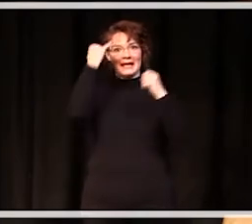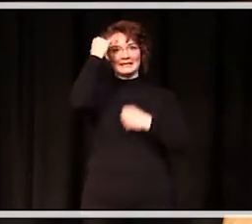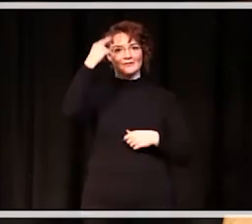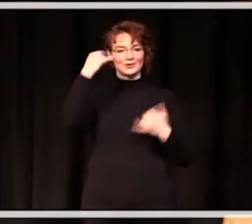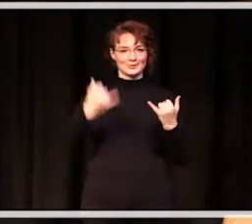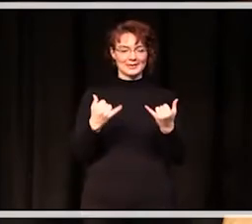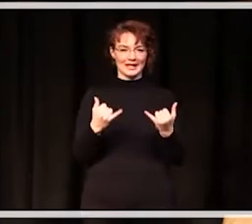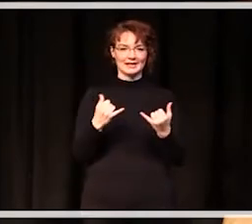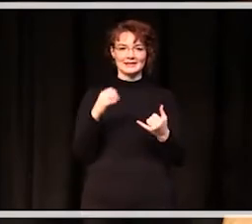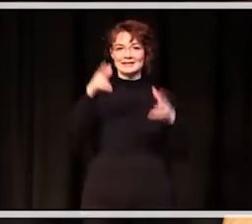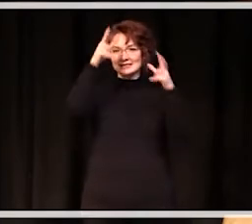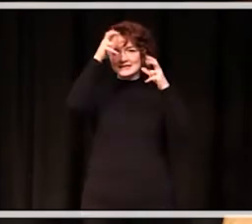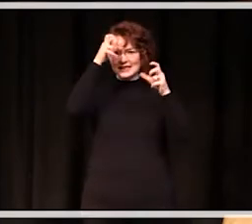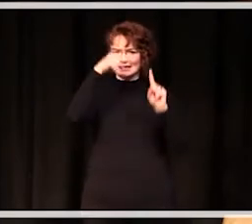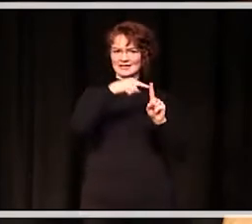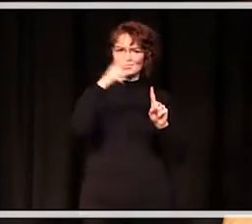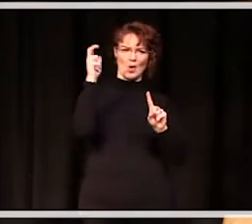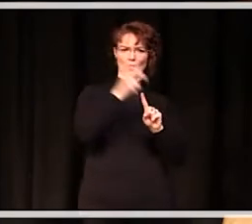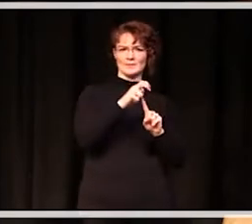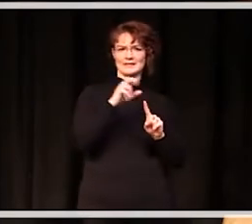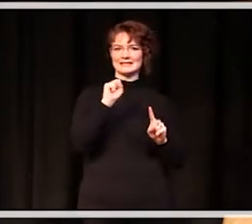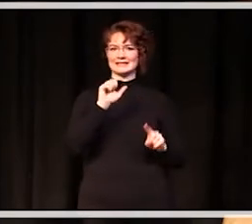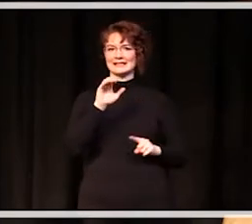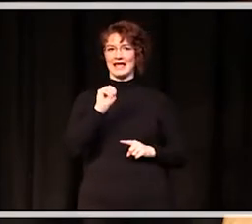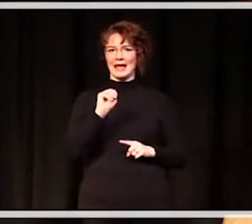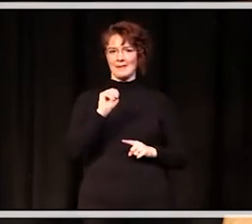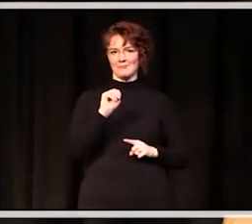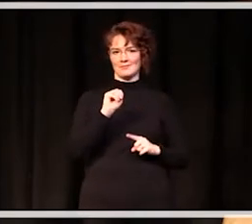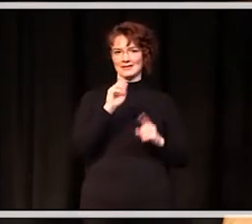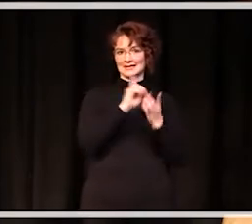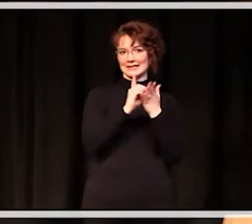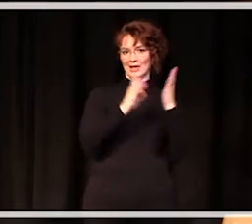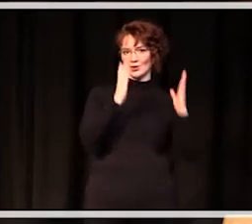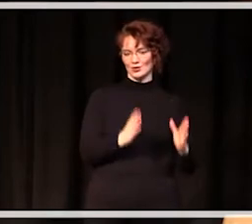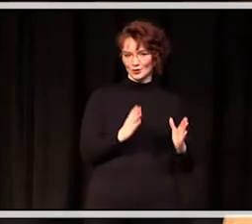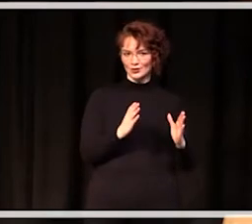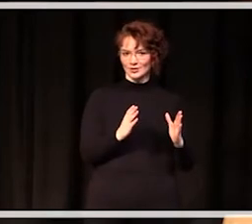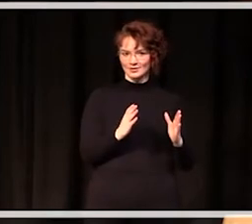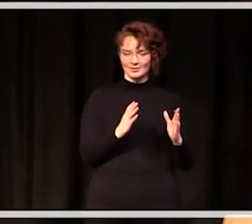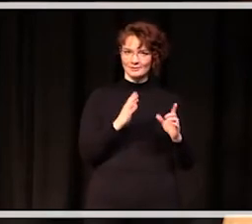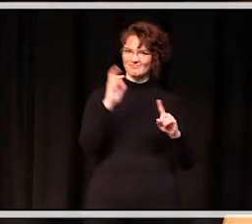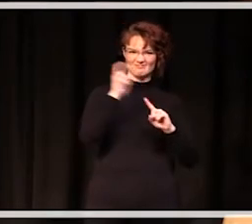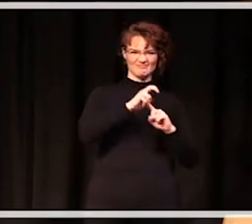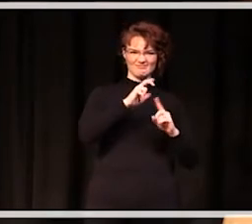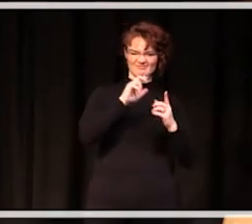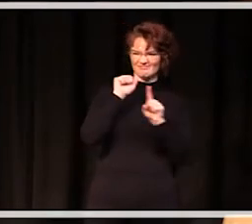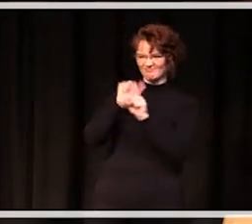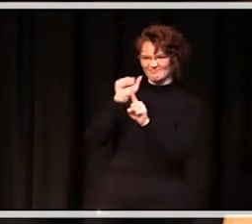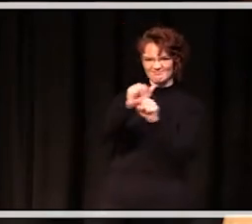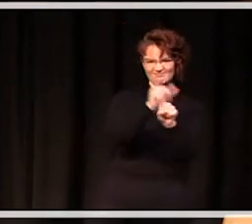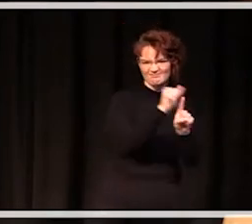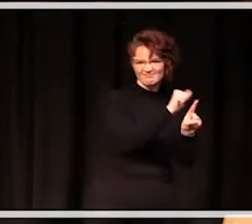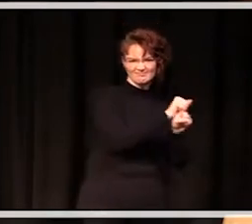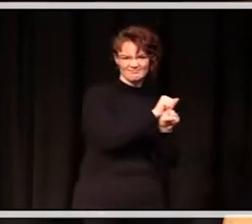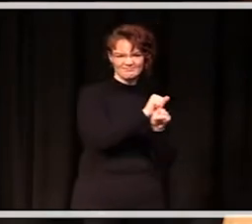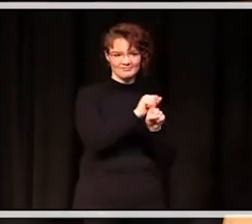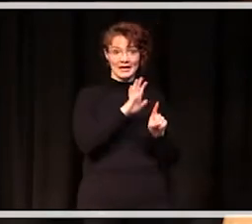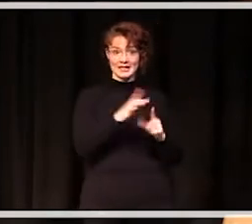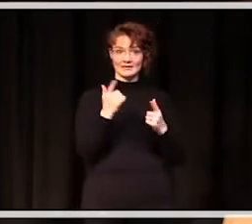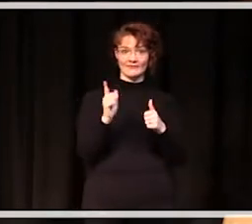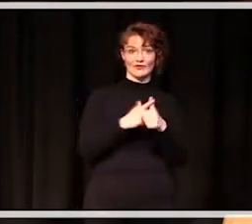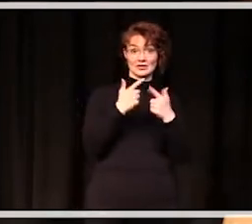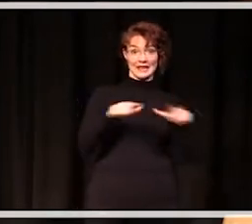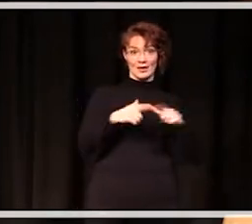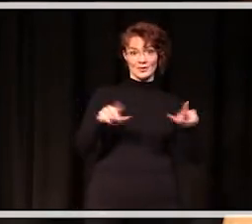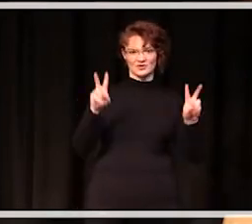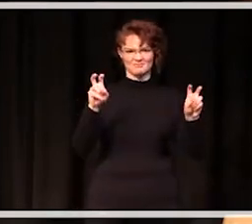this. Satan is the ultimate scam artist. He's the ultimate scam artist. His native tongue, the first language that